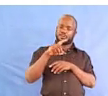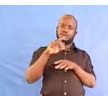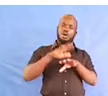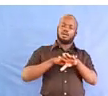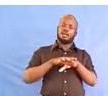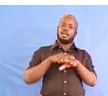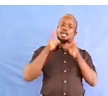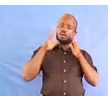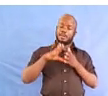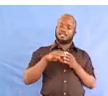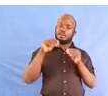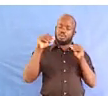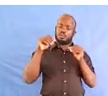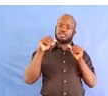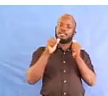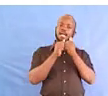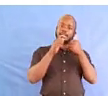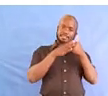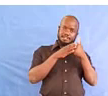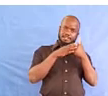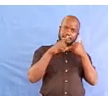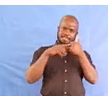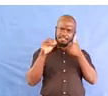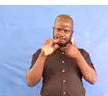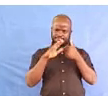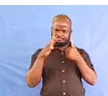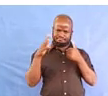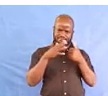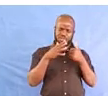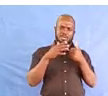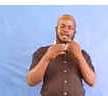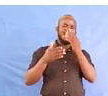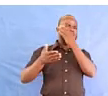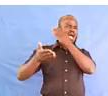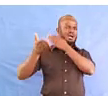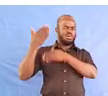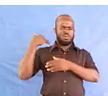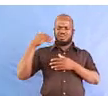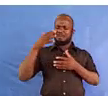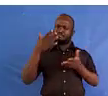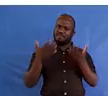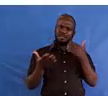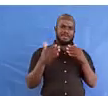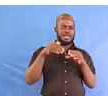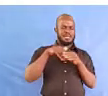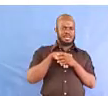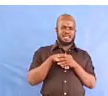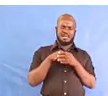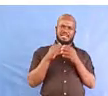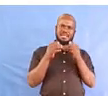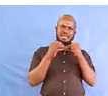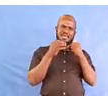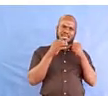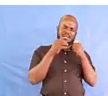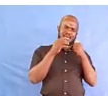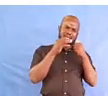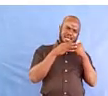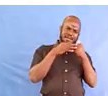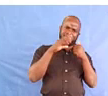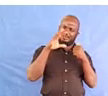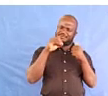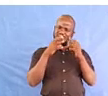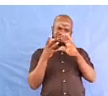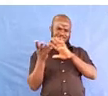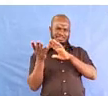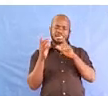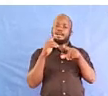clear case of verified infection in a human sample was in the 1960s, so the initial expansion was probably in the